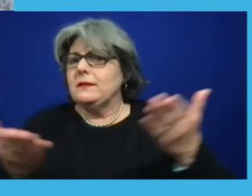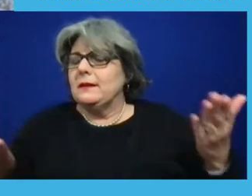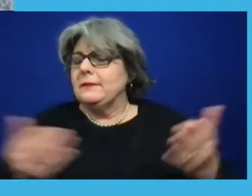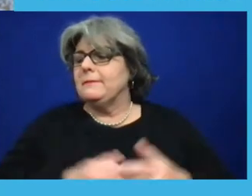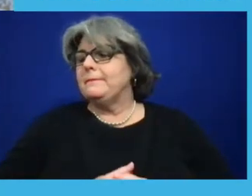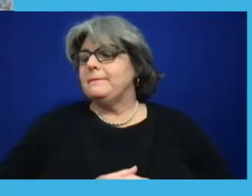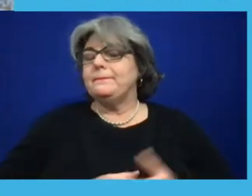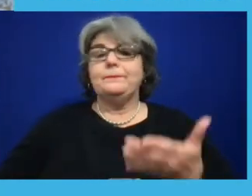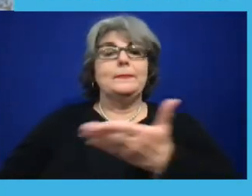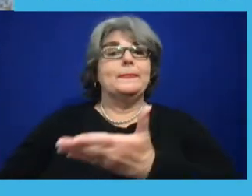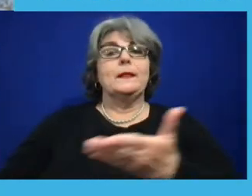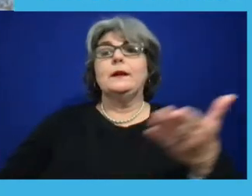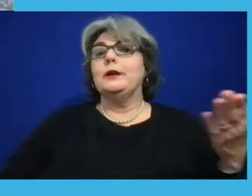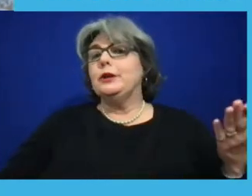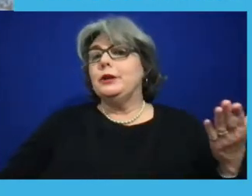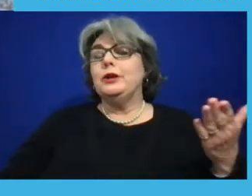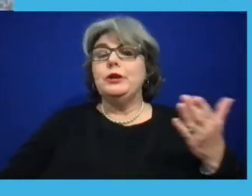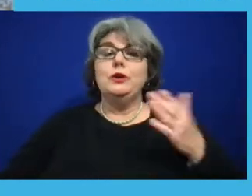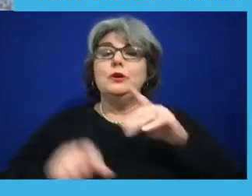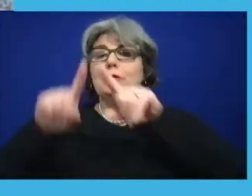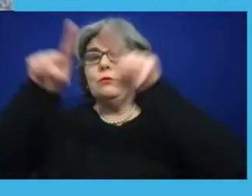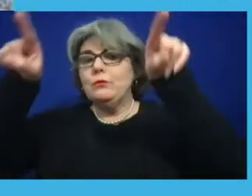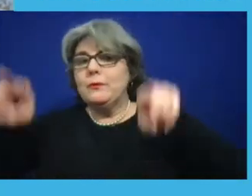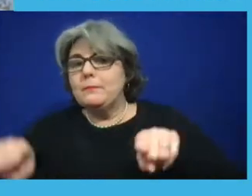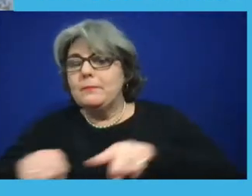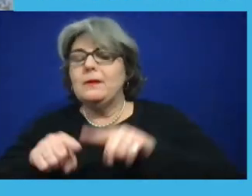The vote is a sacred thing.